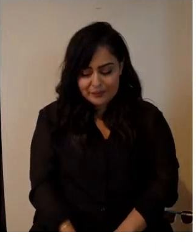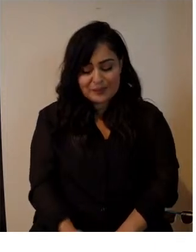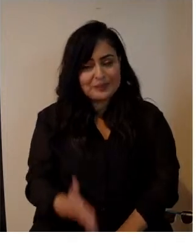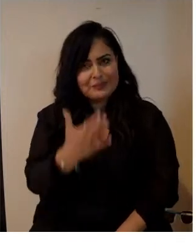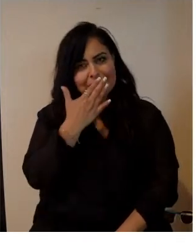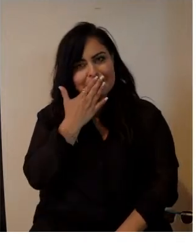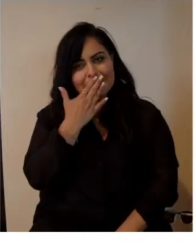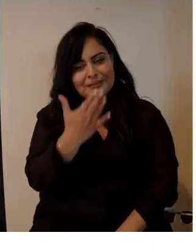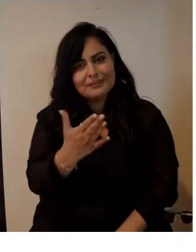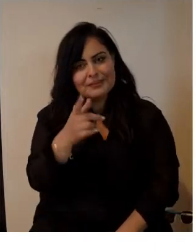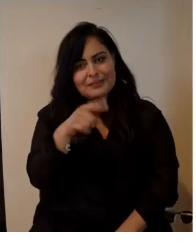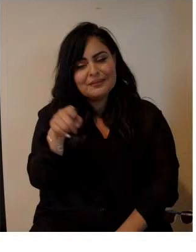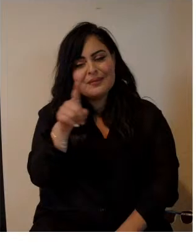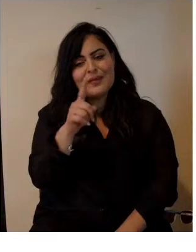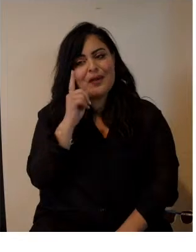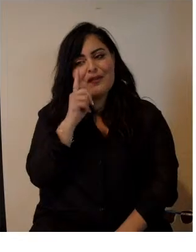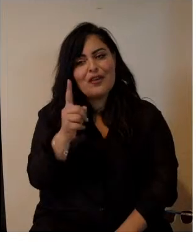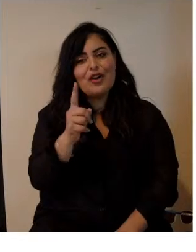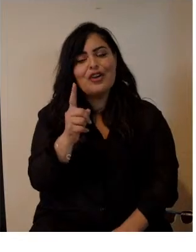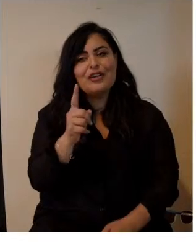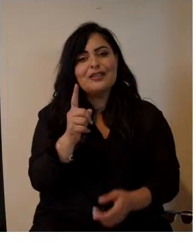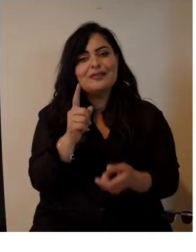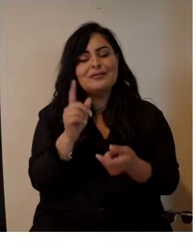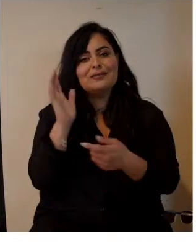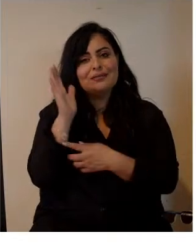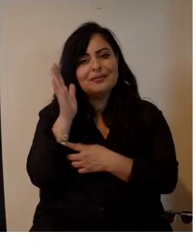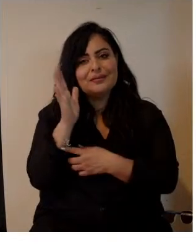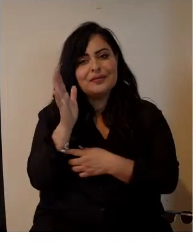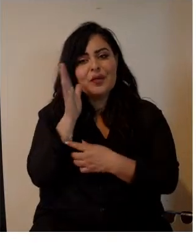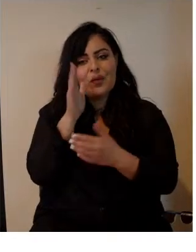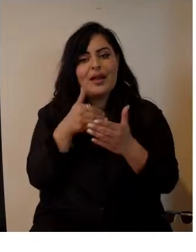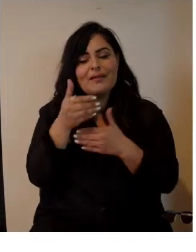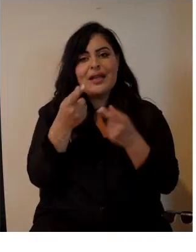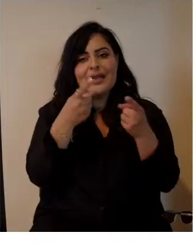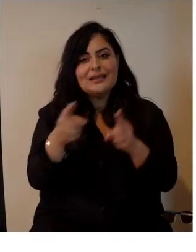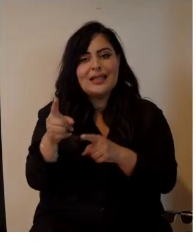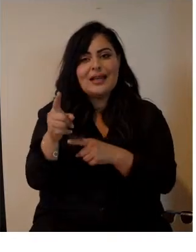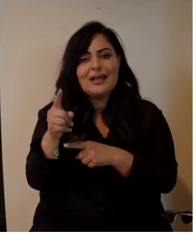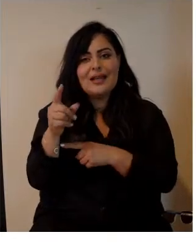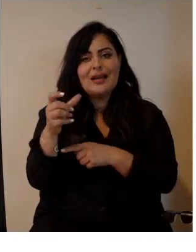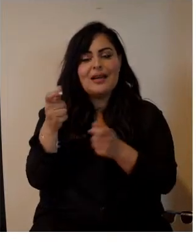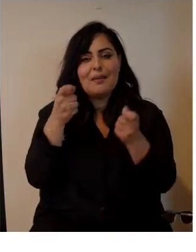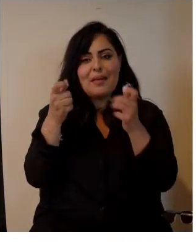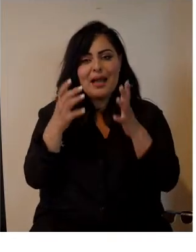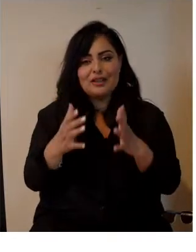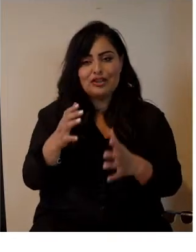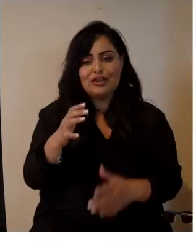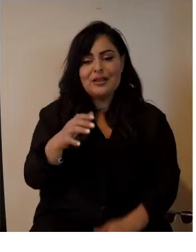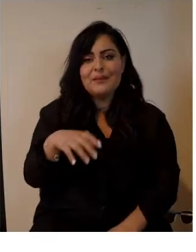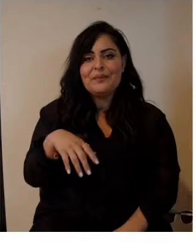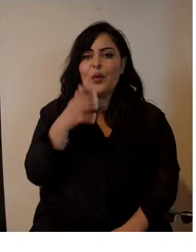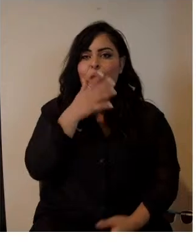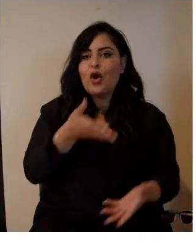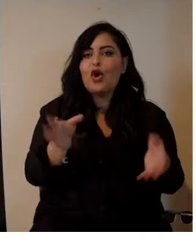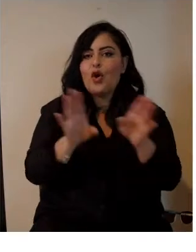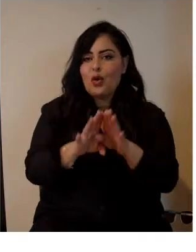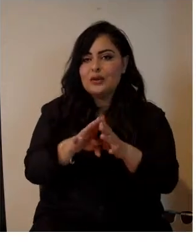Thank you guys for talking with us. Next, we're going to have our incident commanders close us out, Alex Macbeth and Kevin